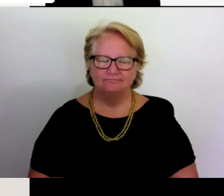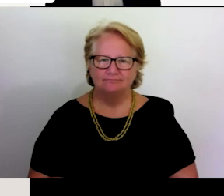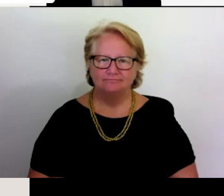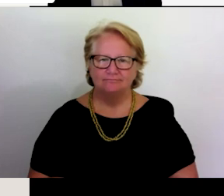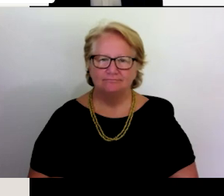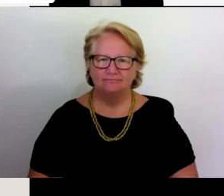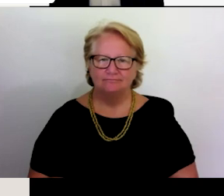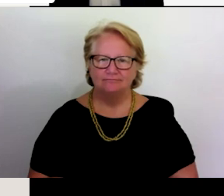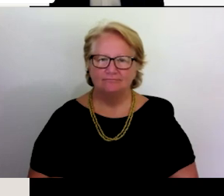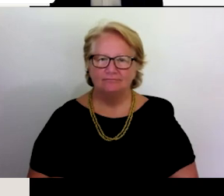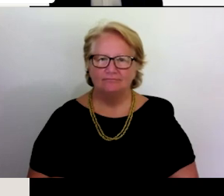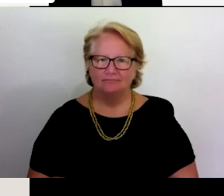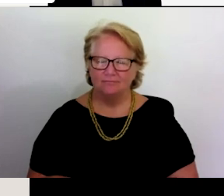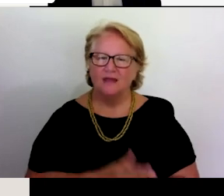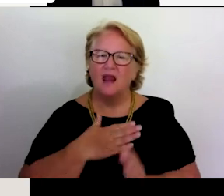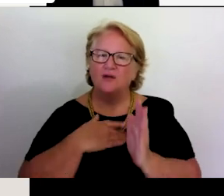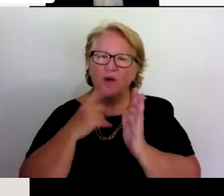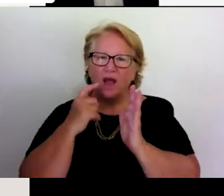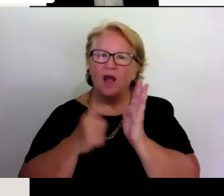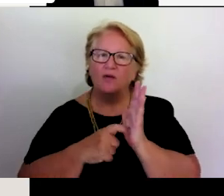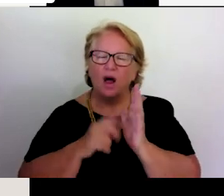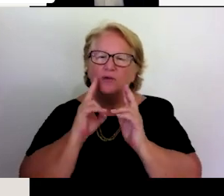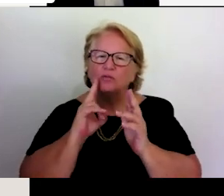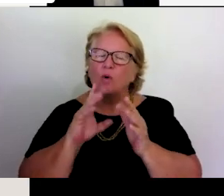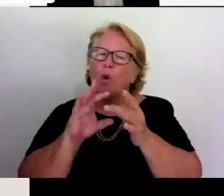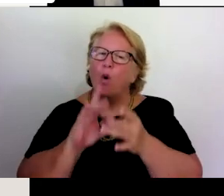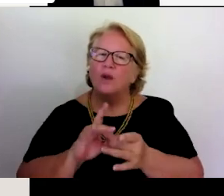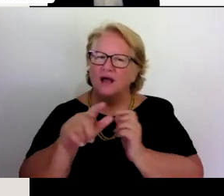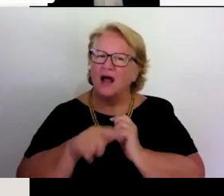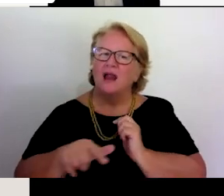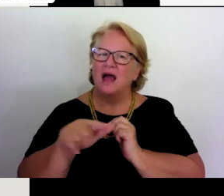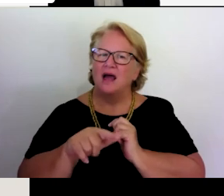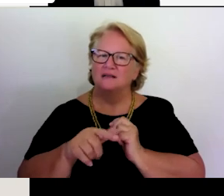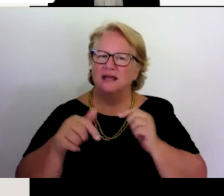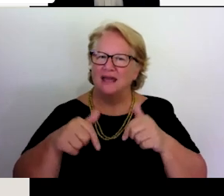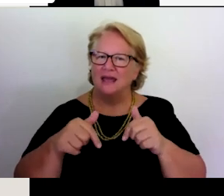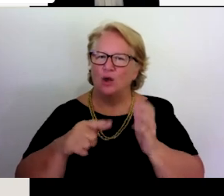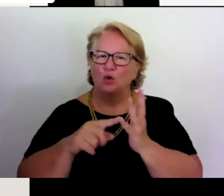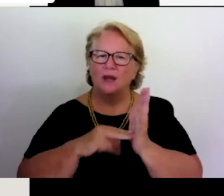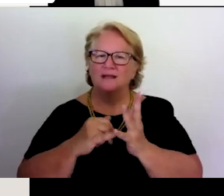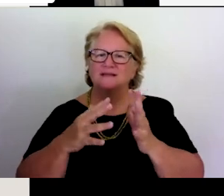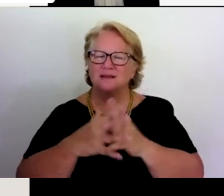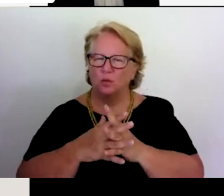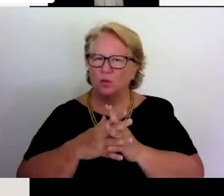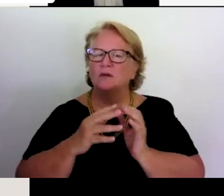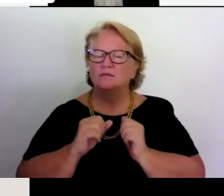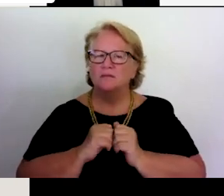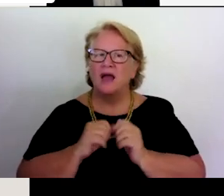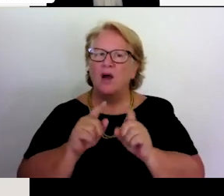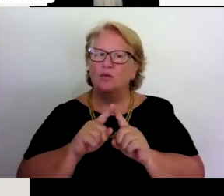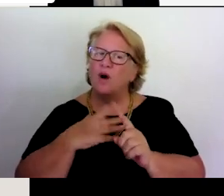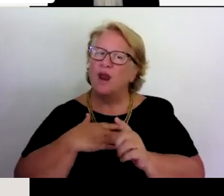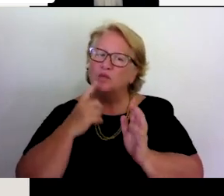I would like to acknowledge the Bidjigal people, the traditional custodians of the land here at UNSW Sydney, and I'd